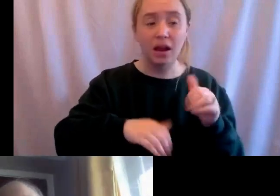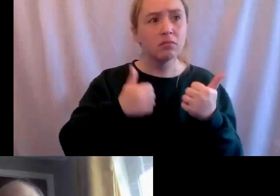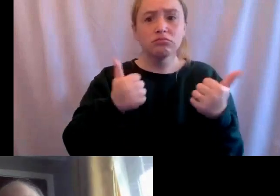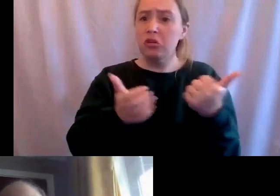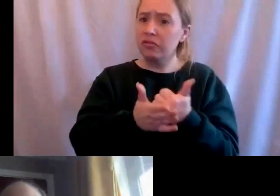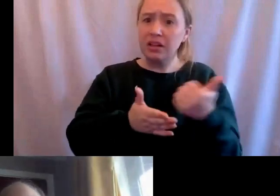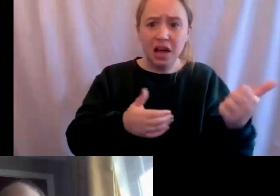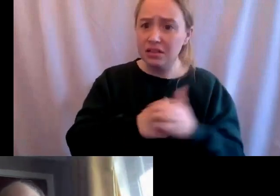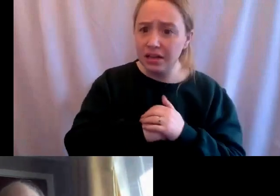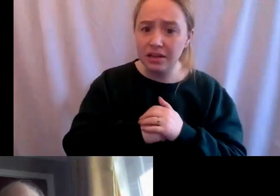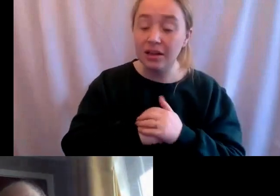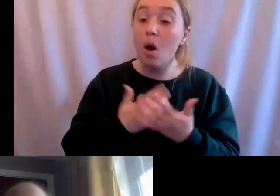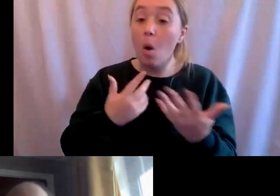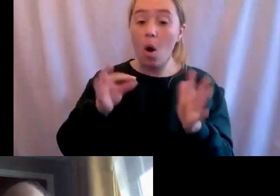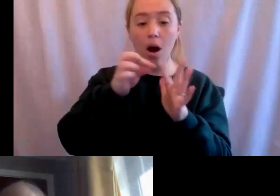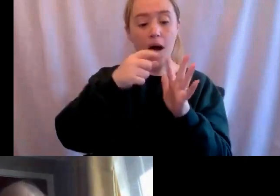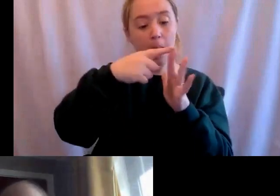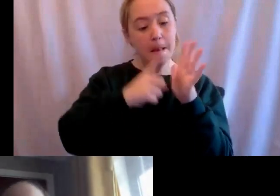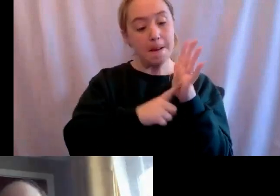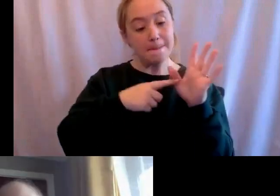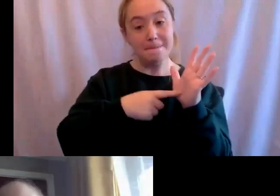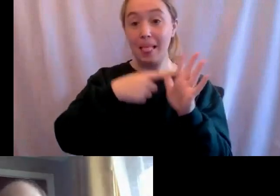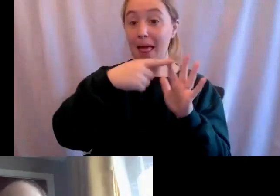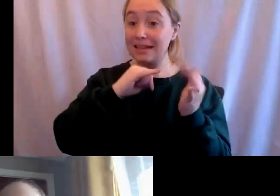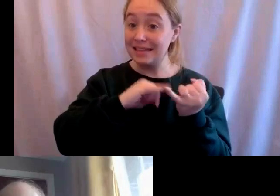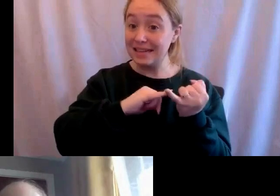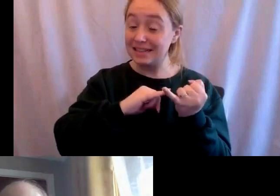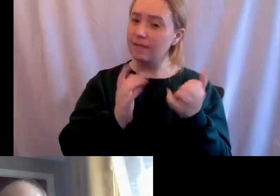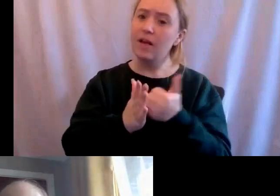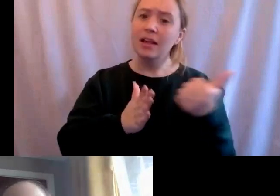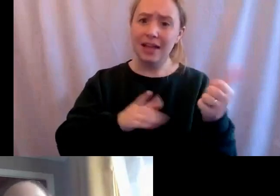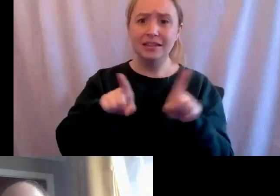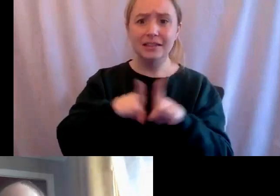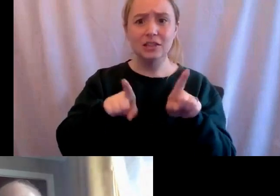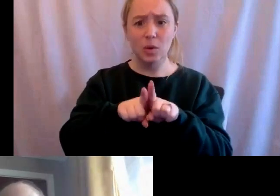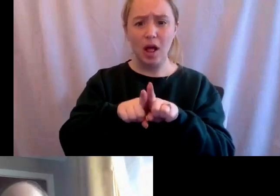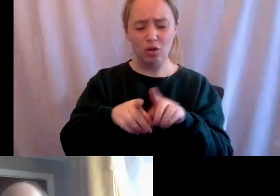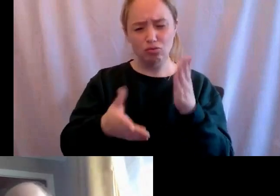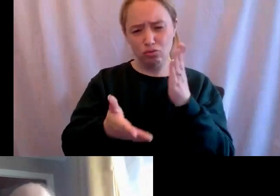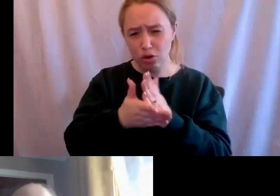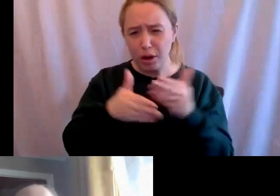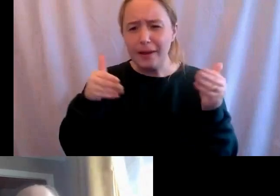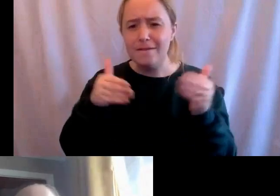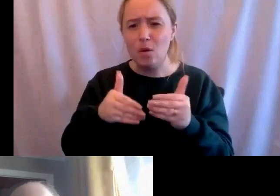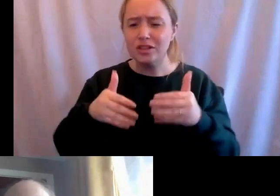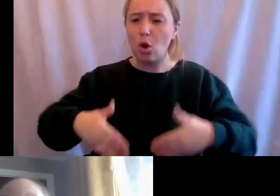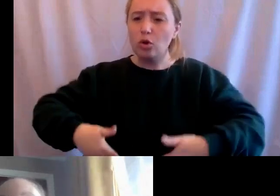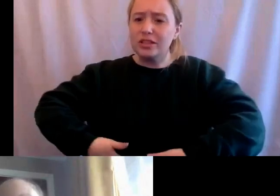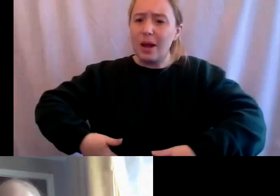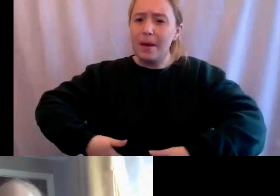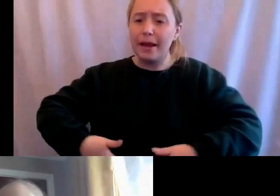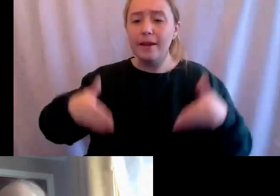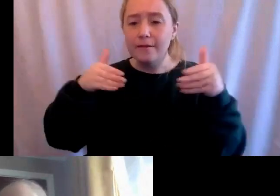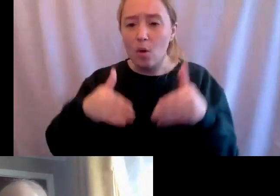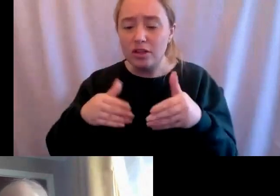anybody with pelvic floor muscle problems, because that really gets that pelvic floor up and going, really works your tummy muscles, really works